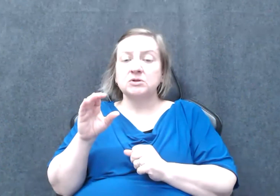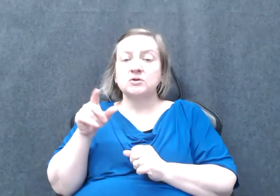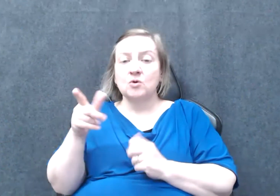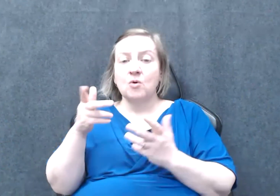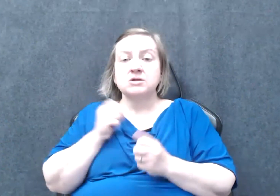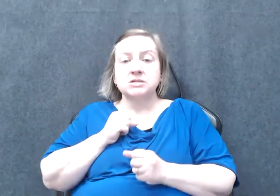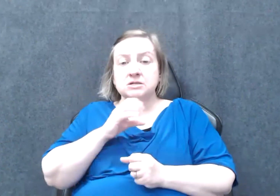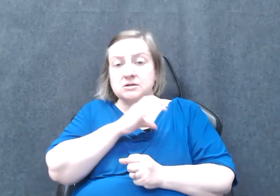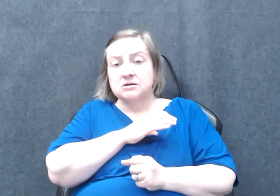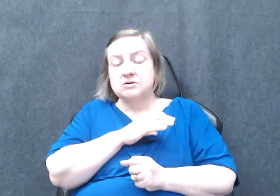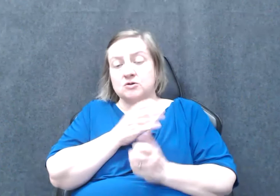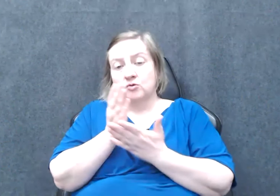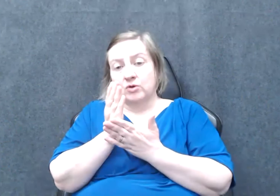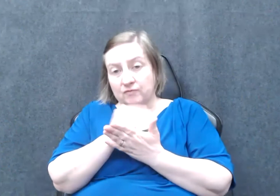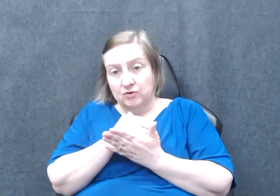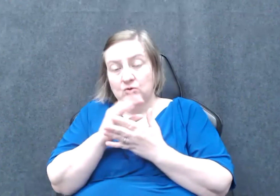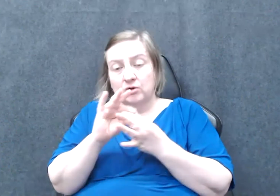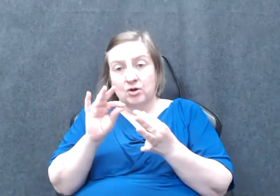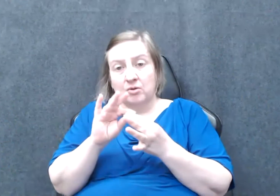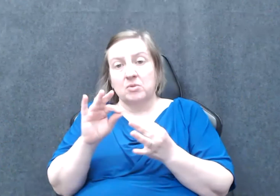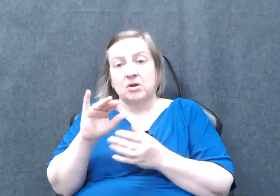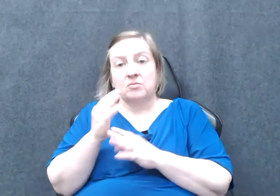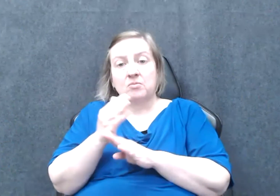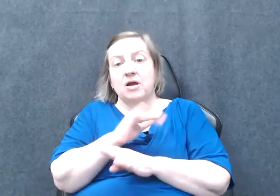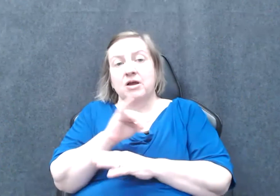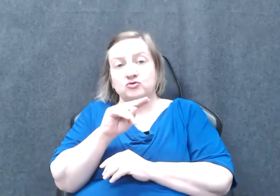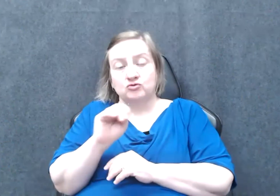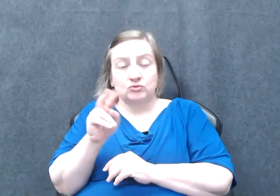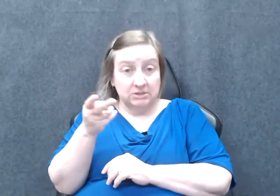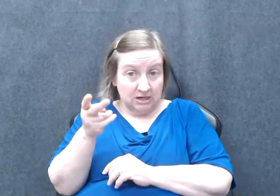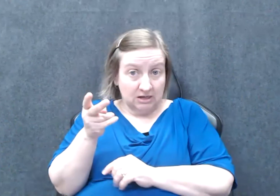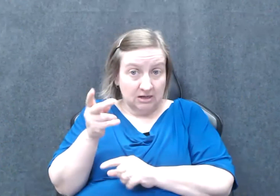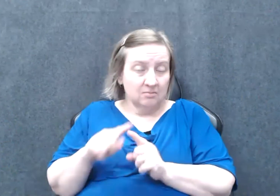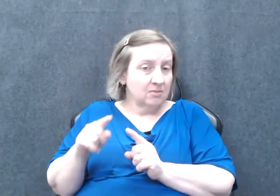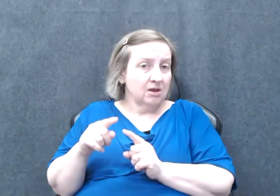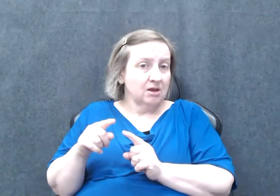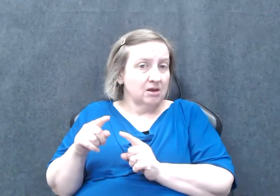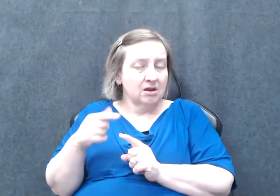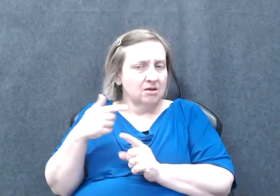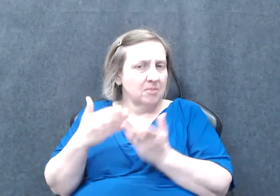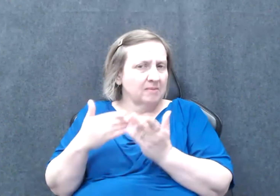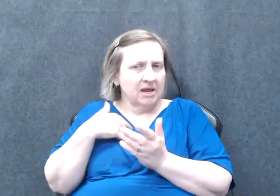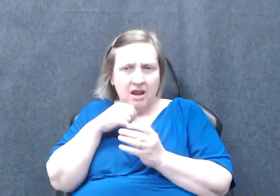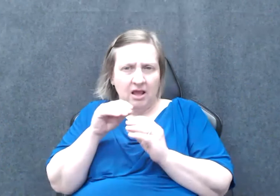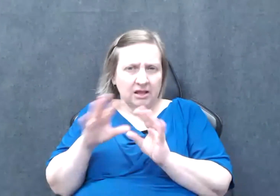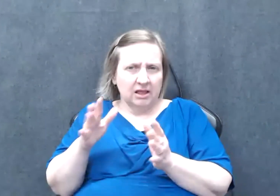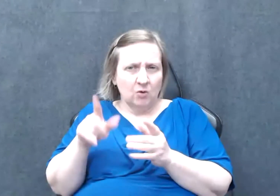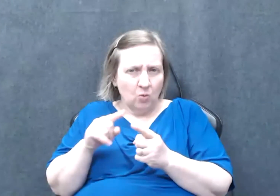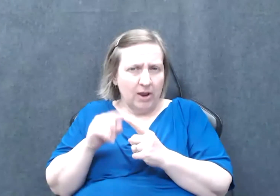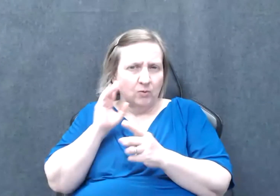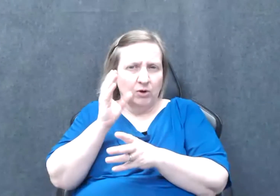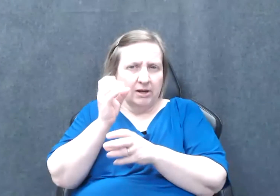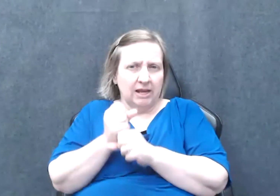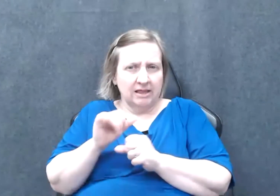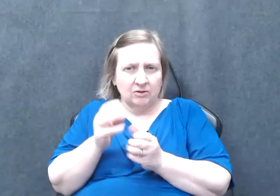steering committee to review and comment on by June the 2nd, but if I follow it right, it wasn't clear exactly when we would get those materials